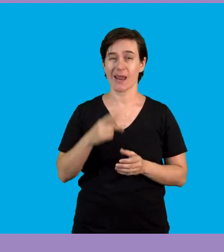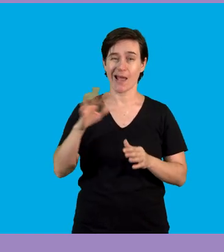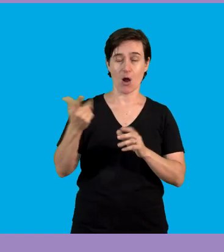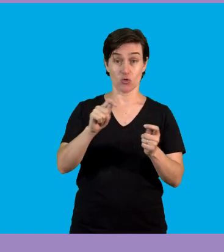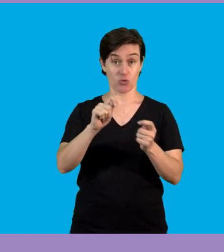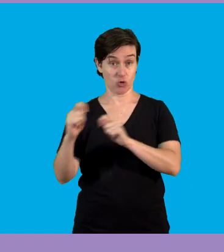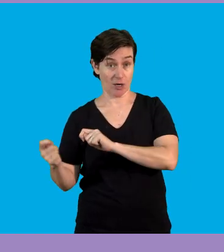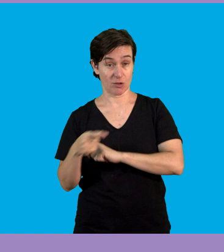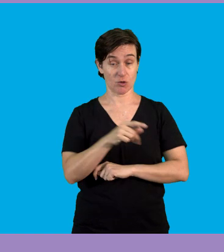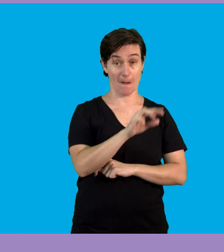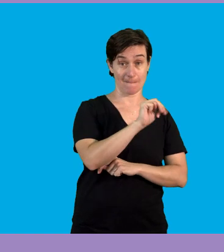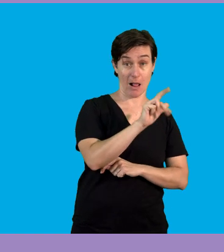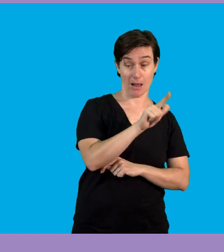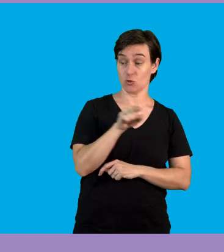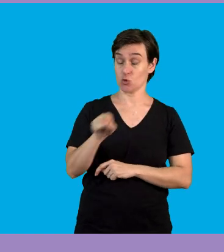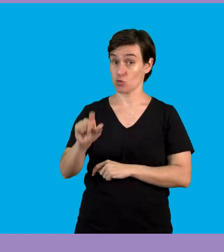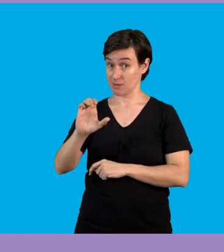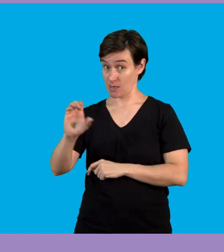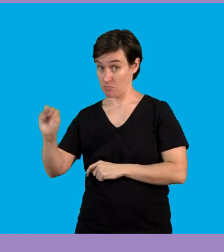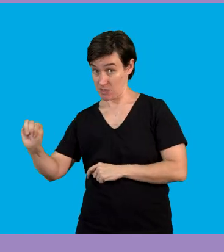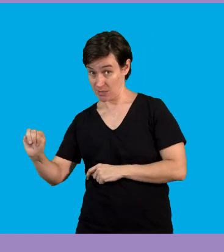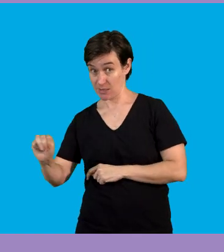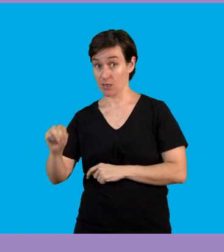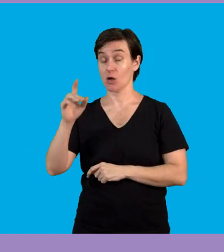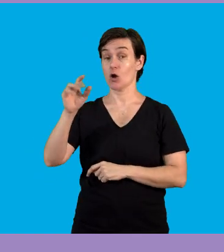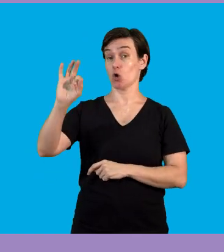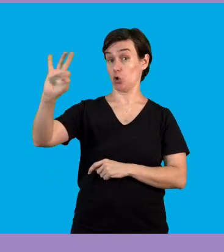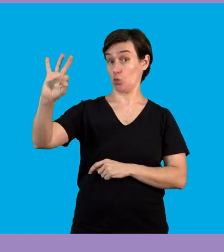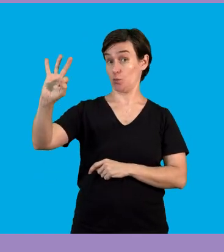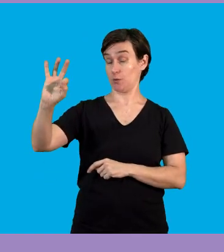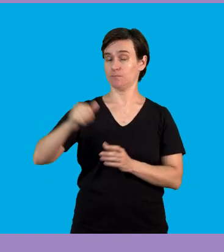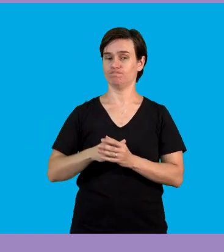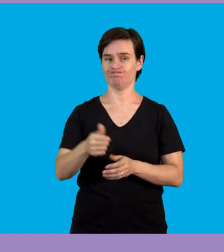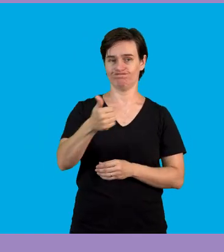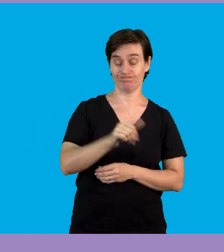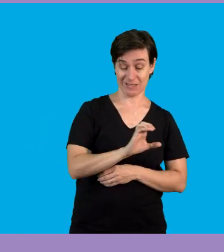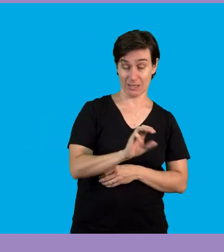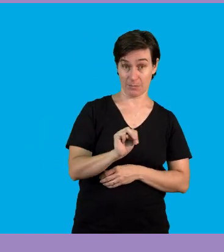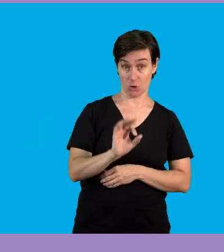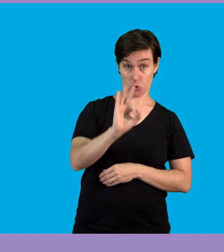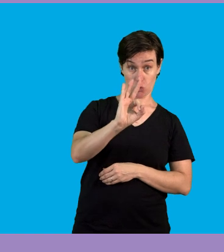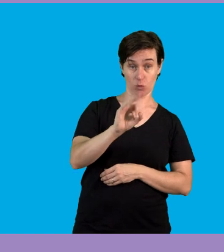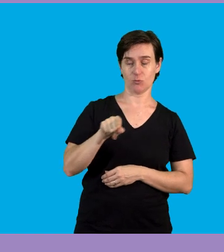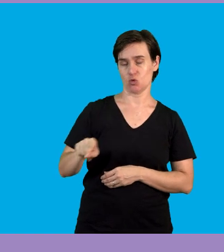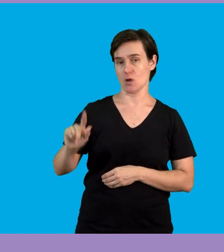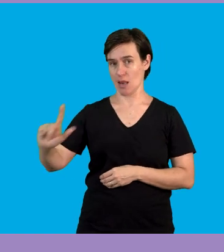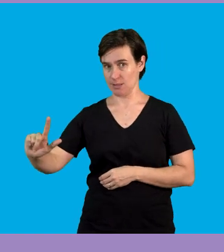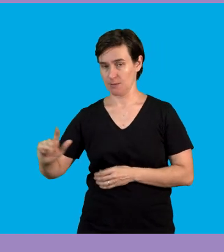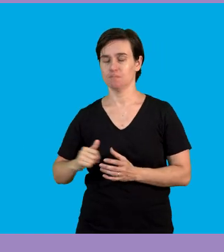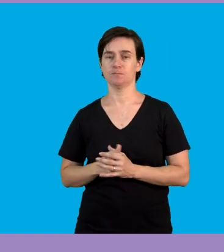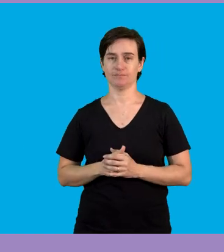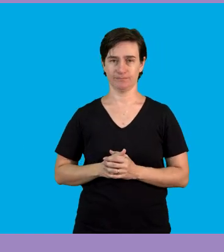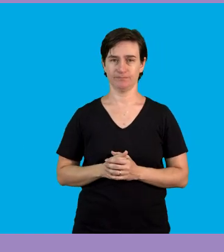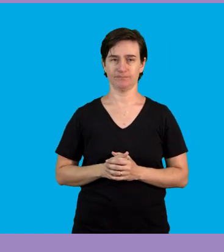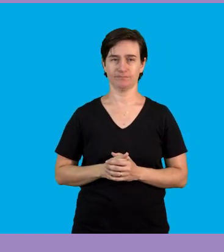following units: milliliters to centimeters cubed and centimeters cubed to